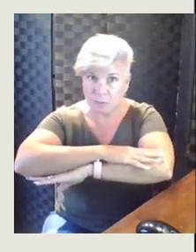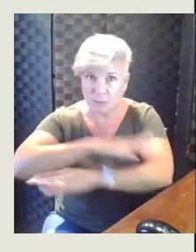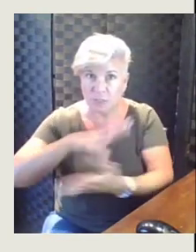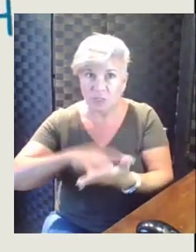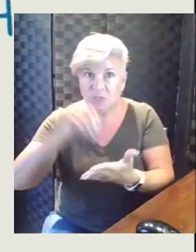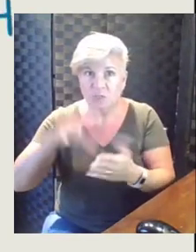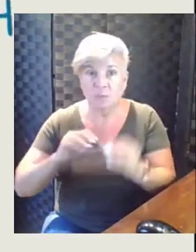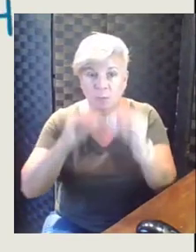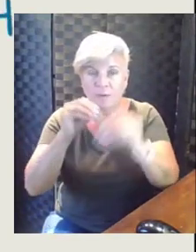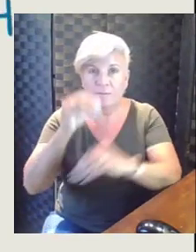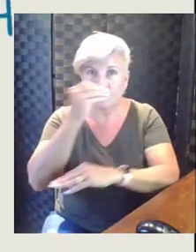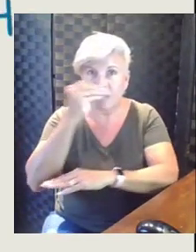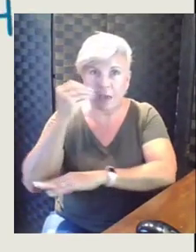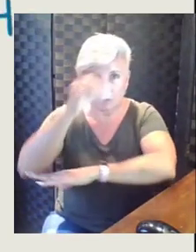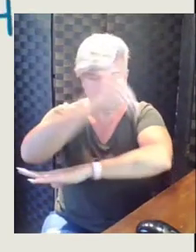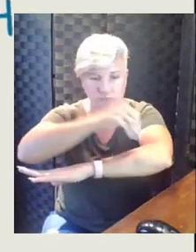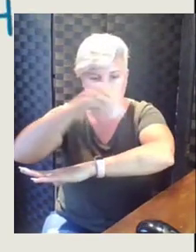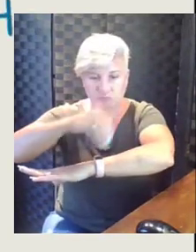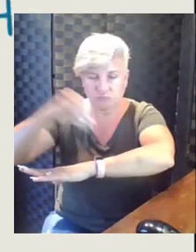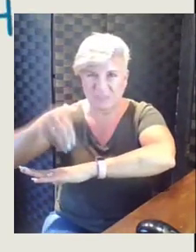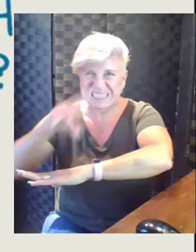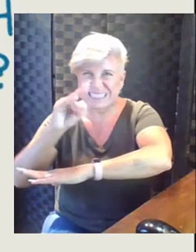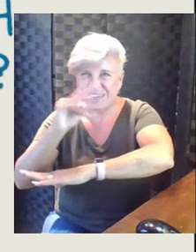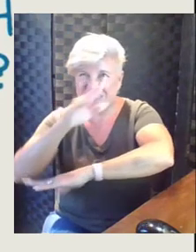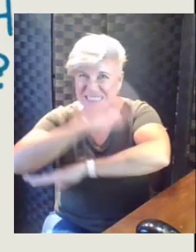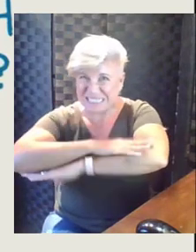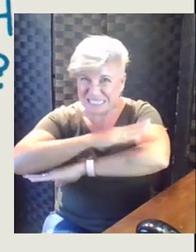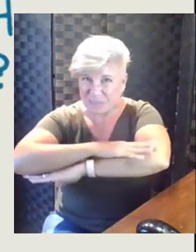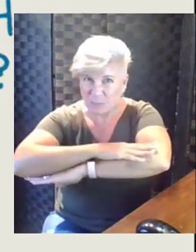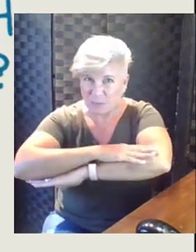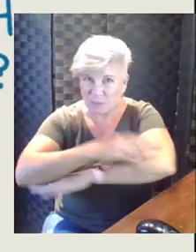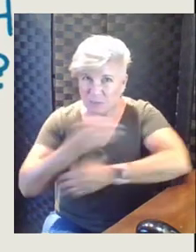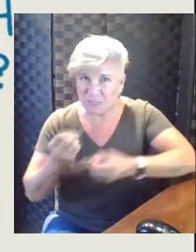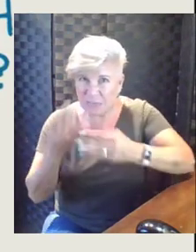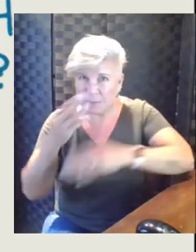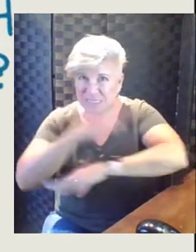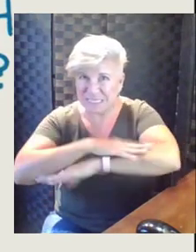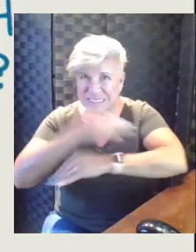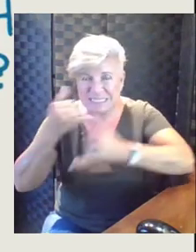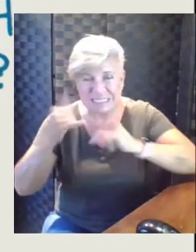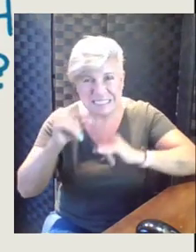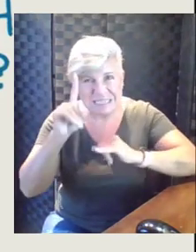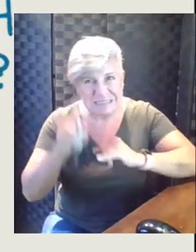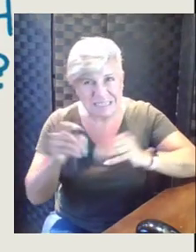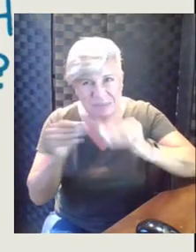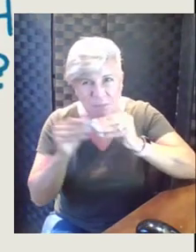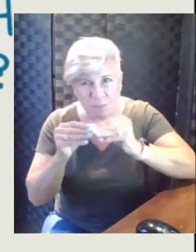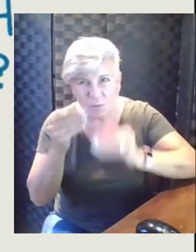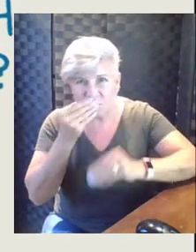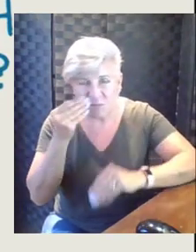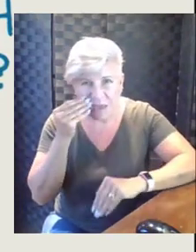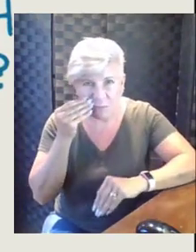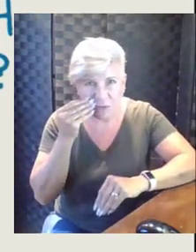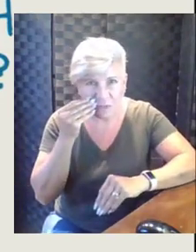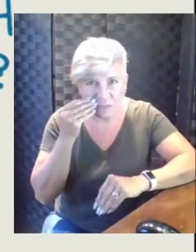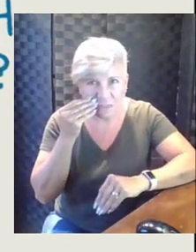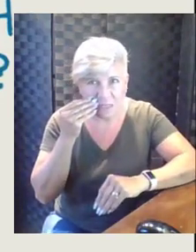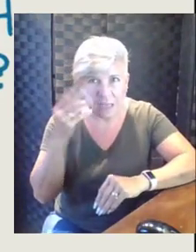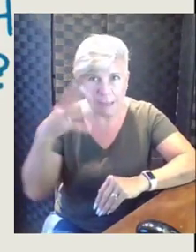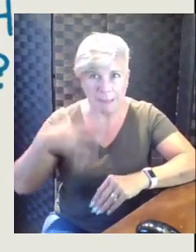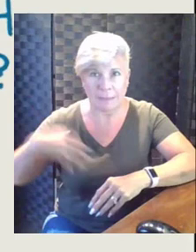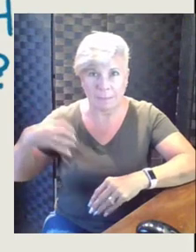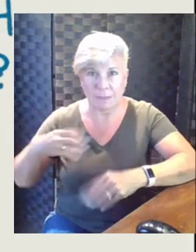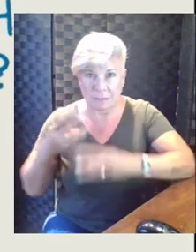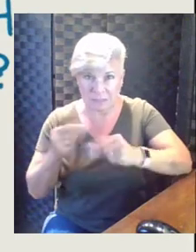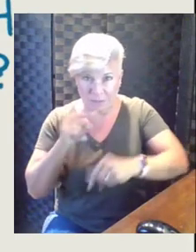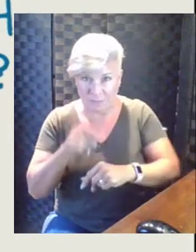tables. Students put flowers on 17 of the tables. How many tables still need flowers? The monkey solved